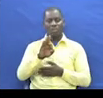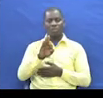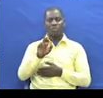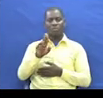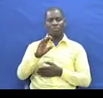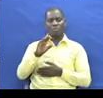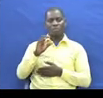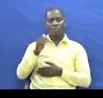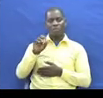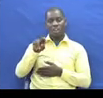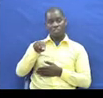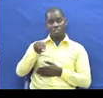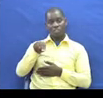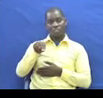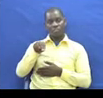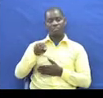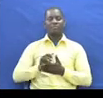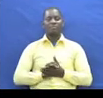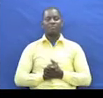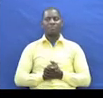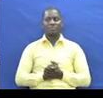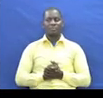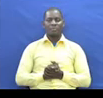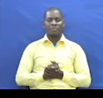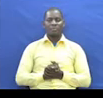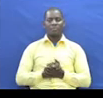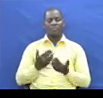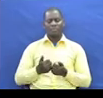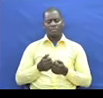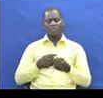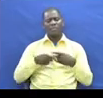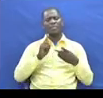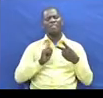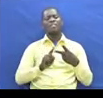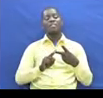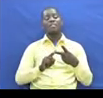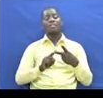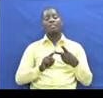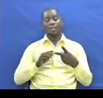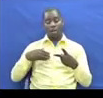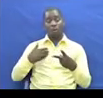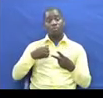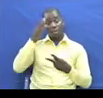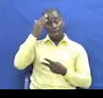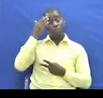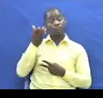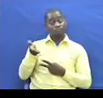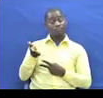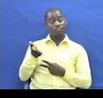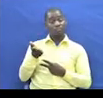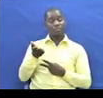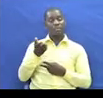of functions. The second thing which every one of us should be able, by the end